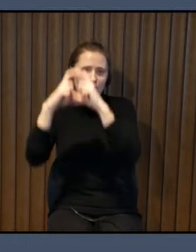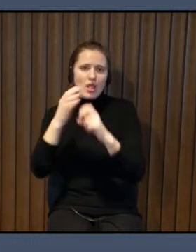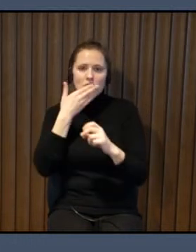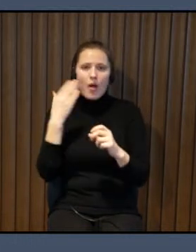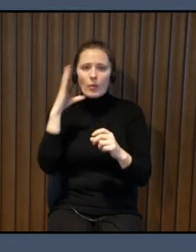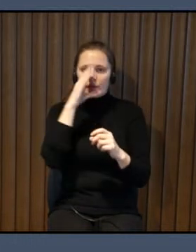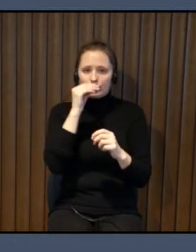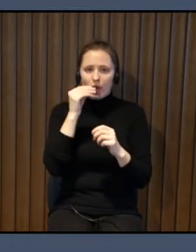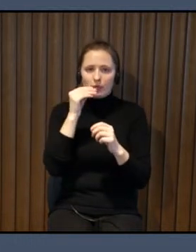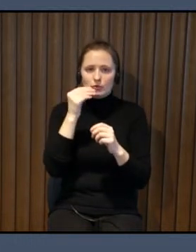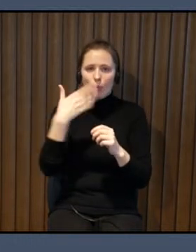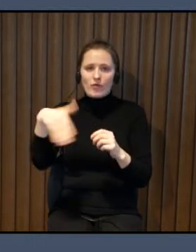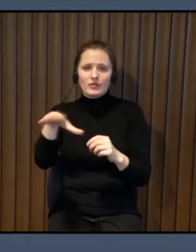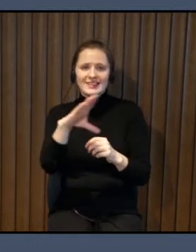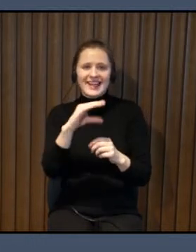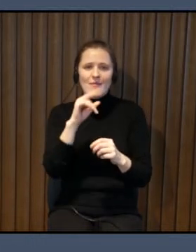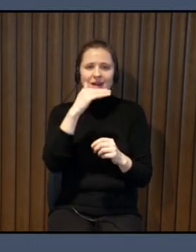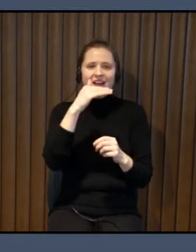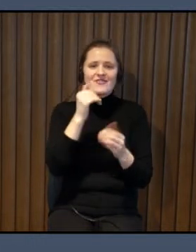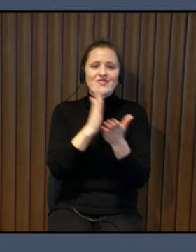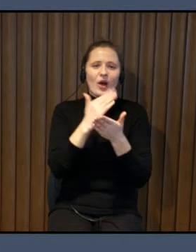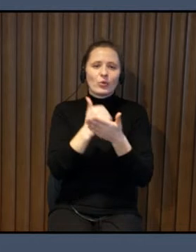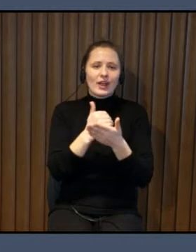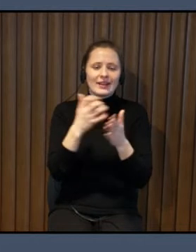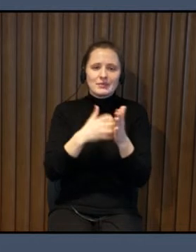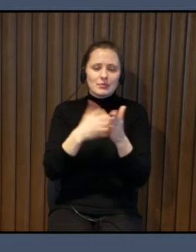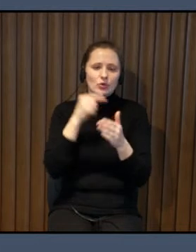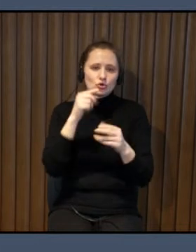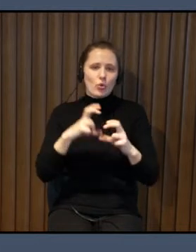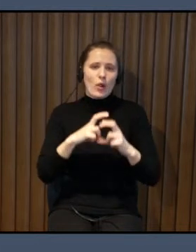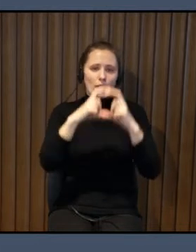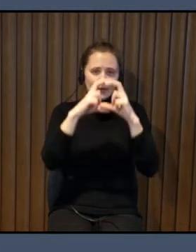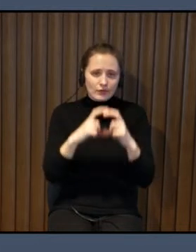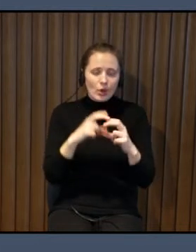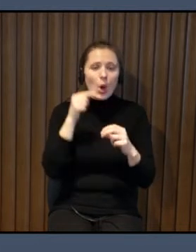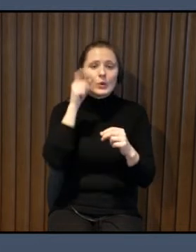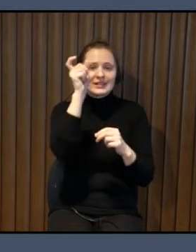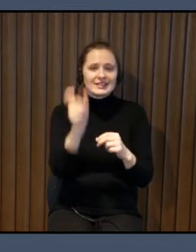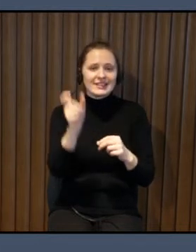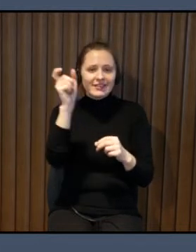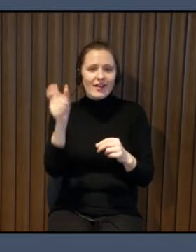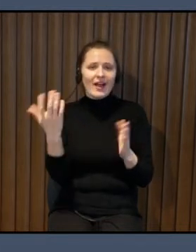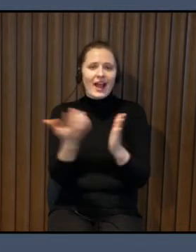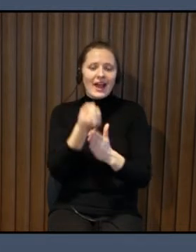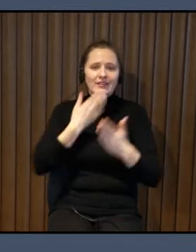should be unlocked especially, and then the elevator is being